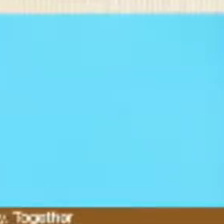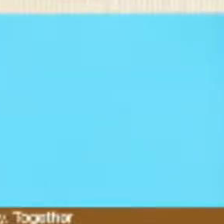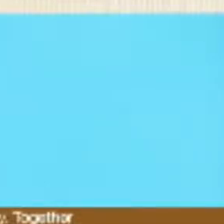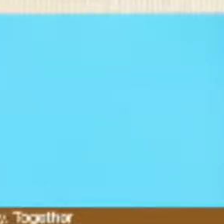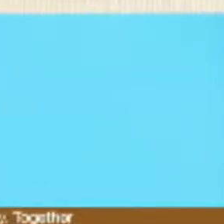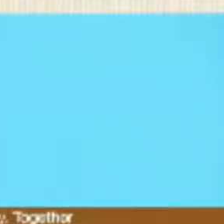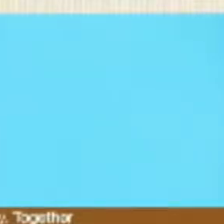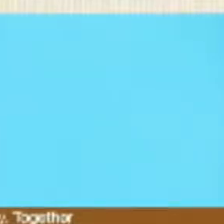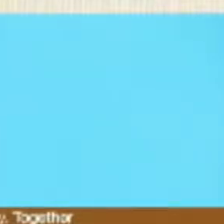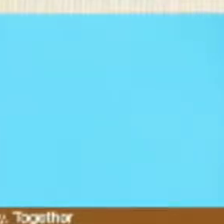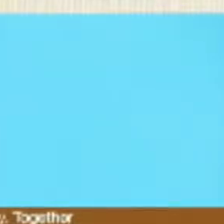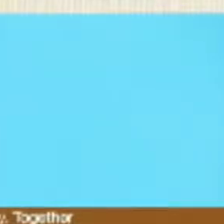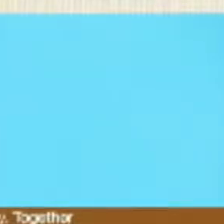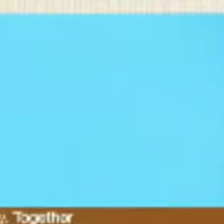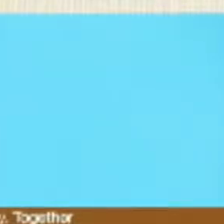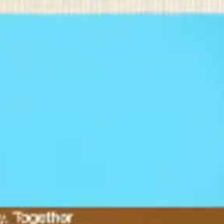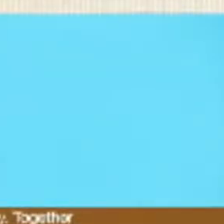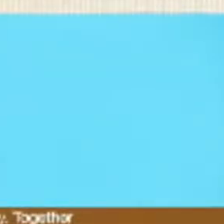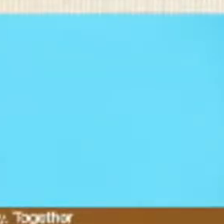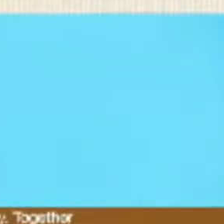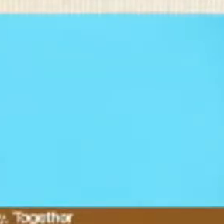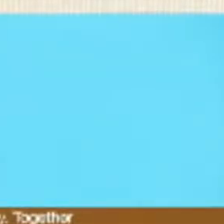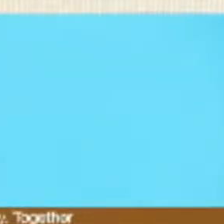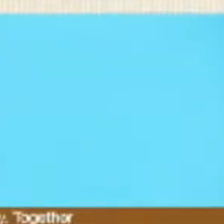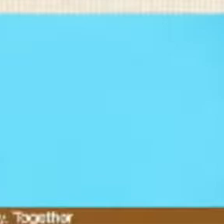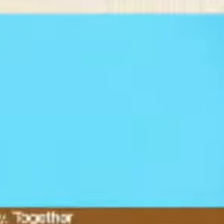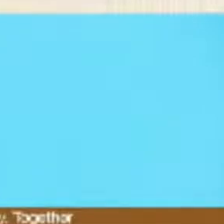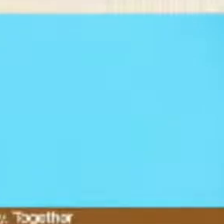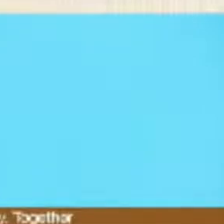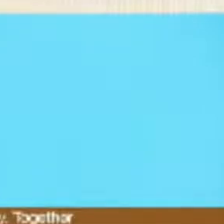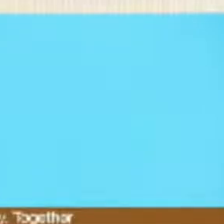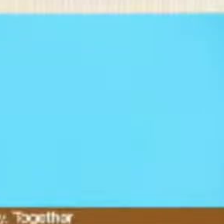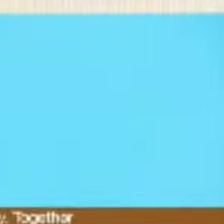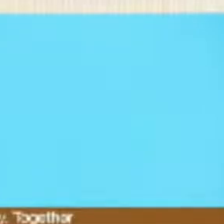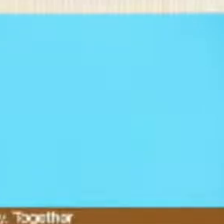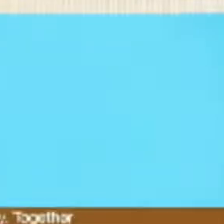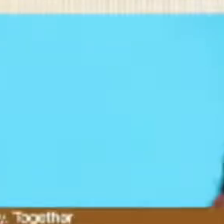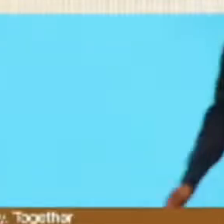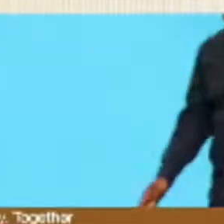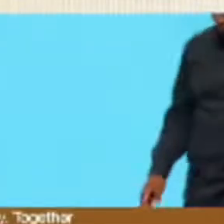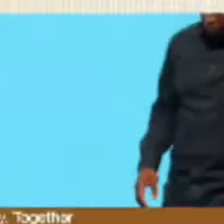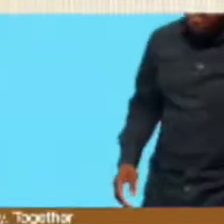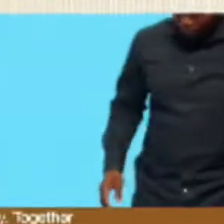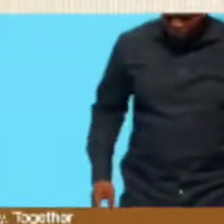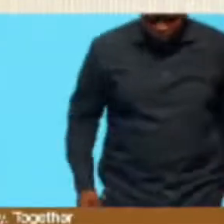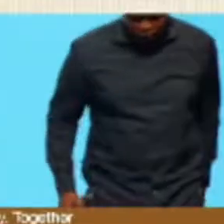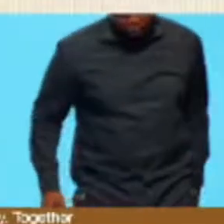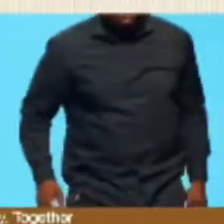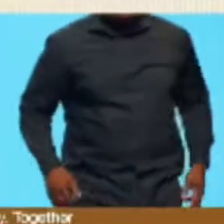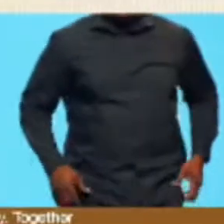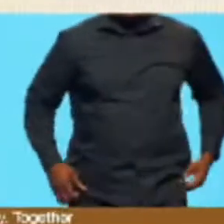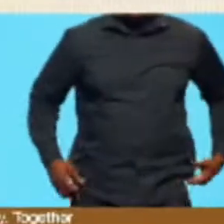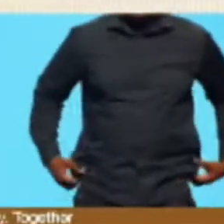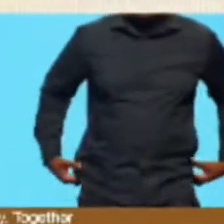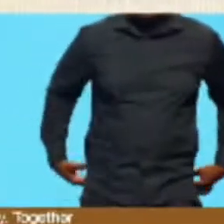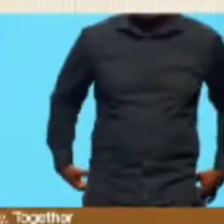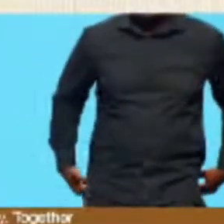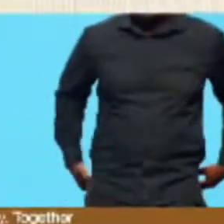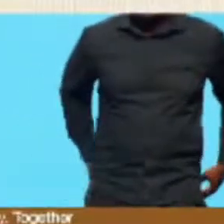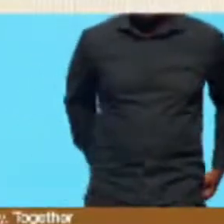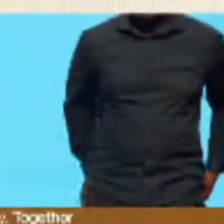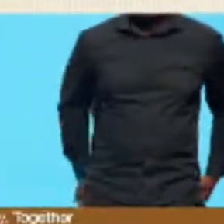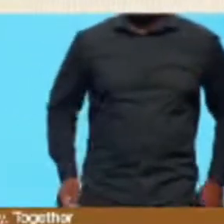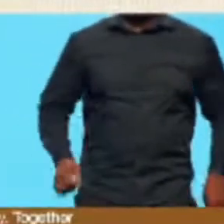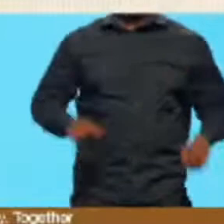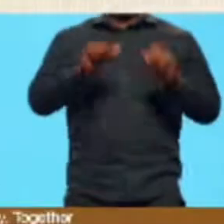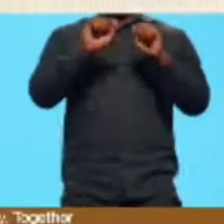communities toying, because we are not really touching the needs of our population. That's where the